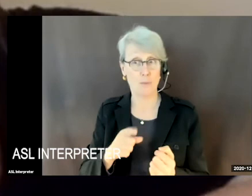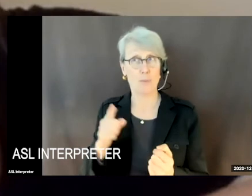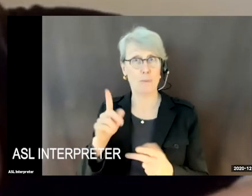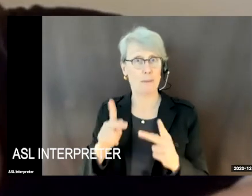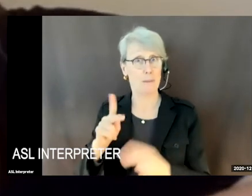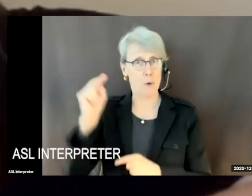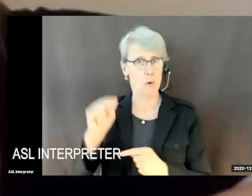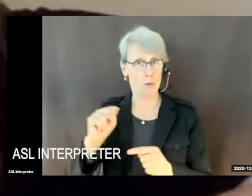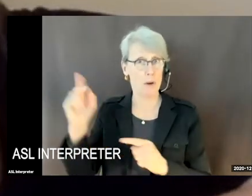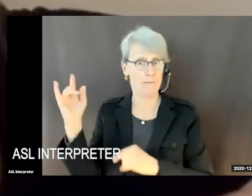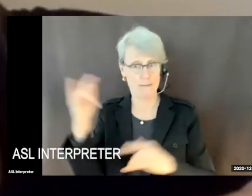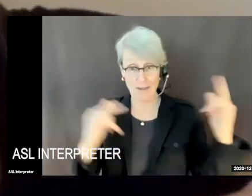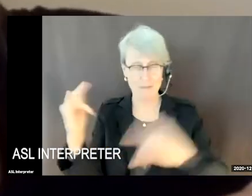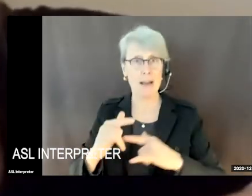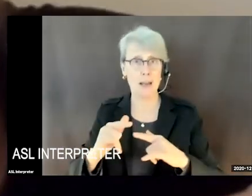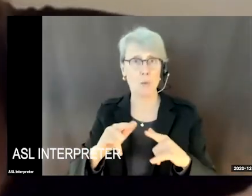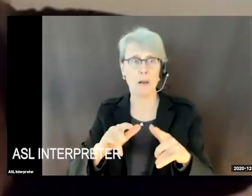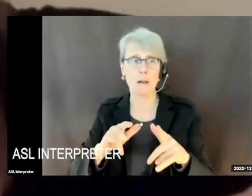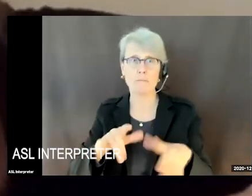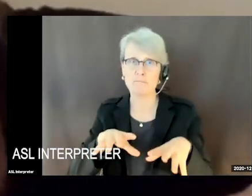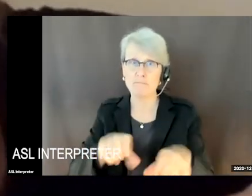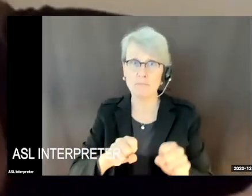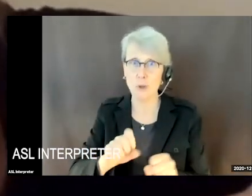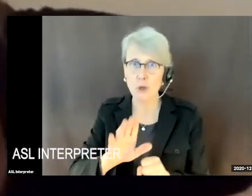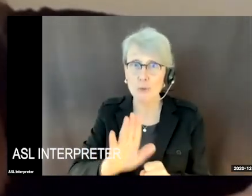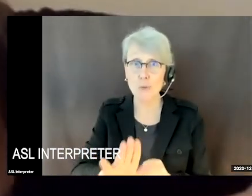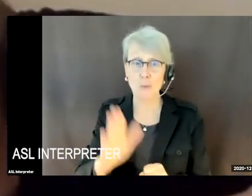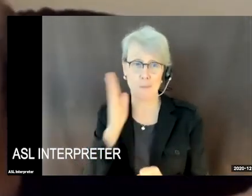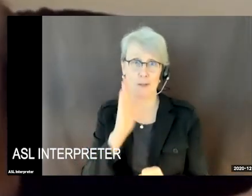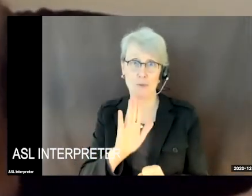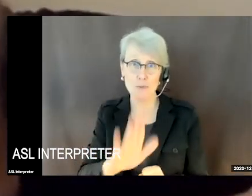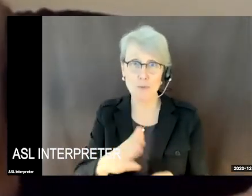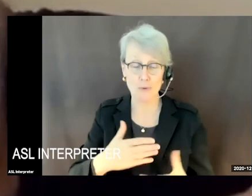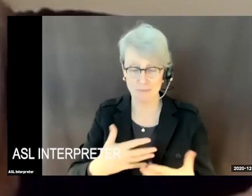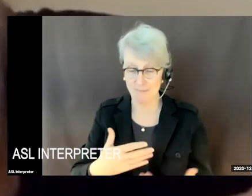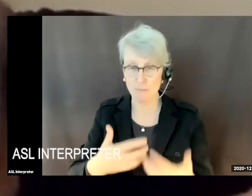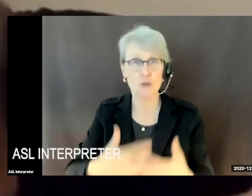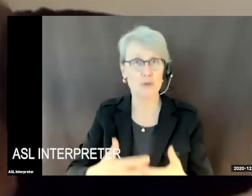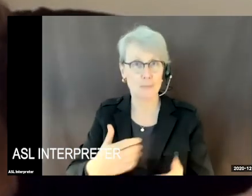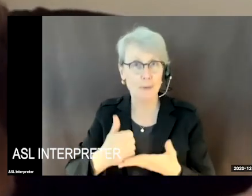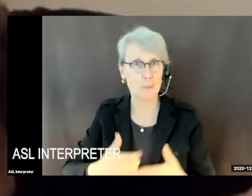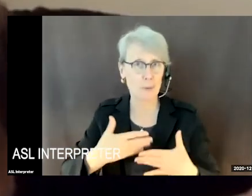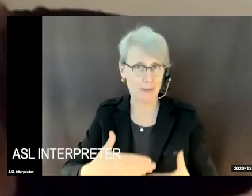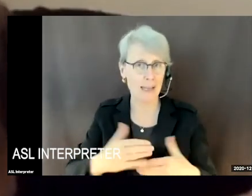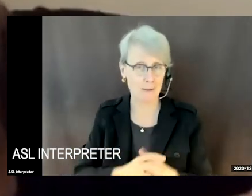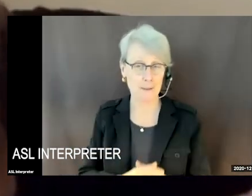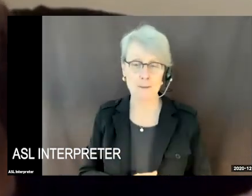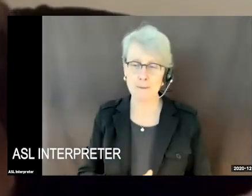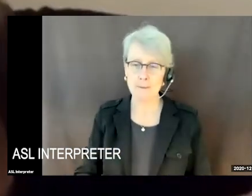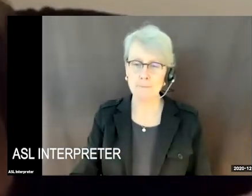Winnipeg, Ottawa, or Montreal, where they will be competing with your citizens for those